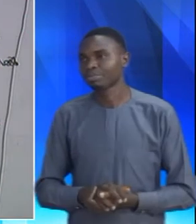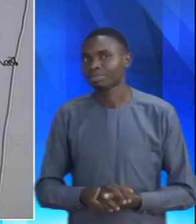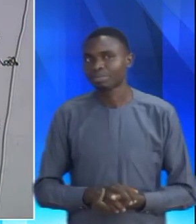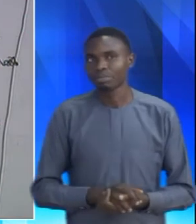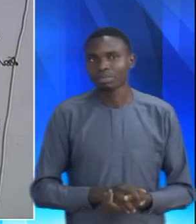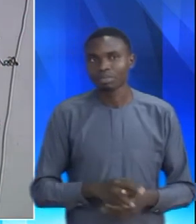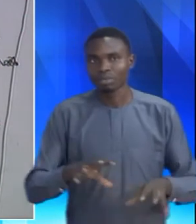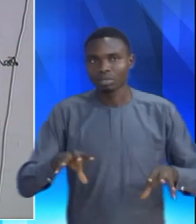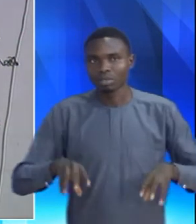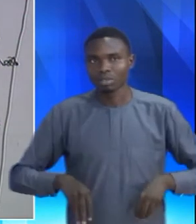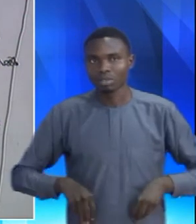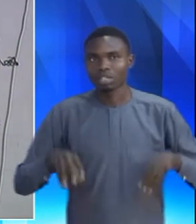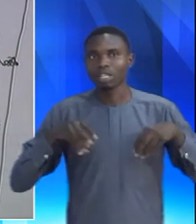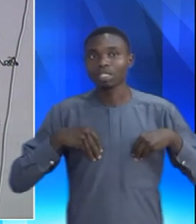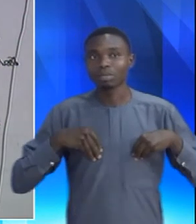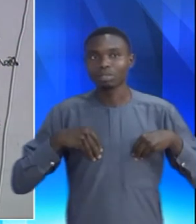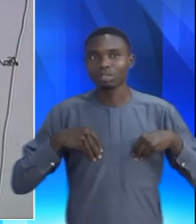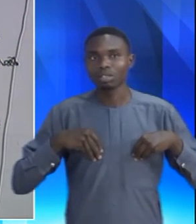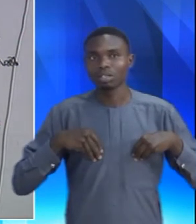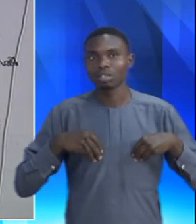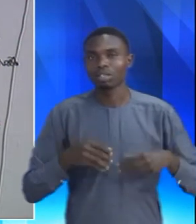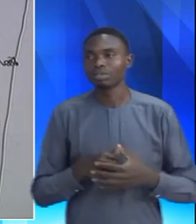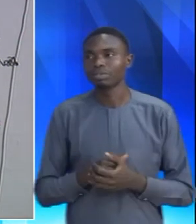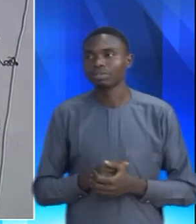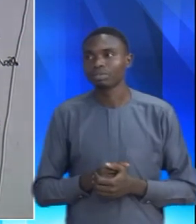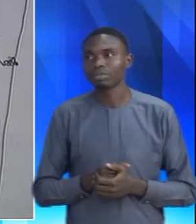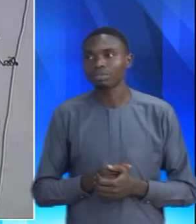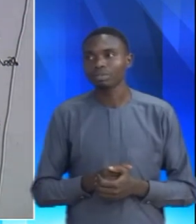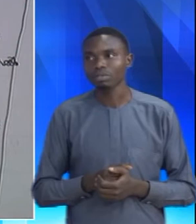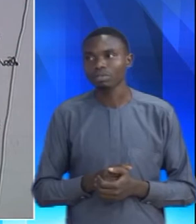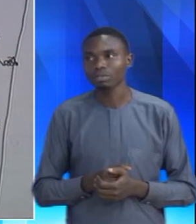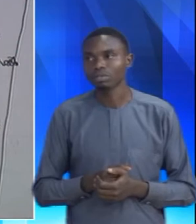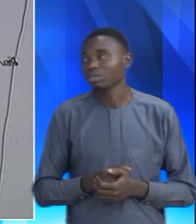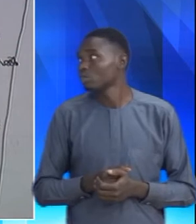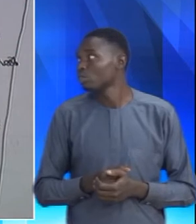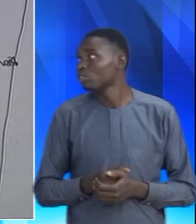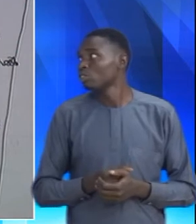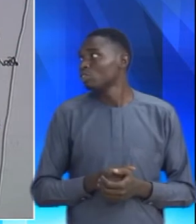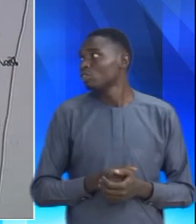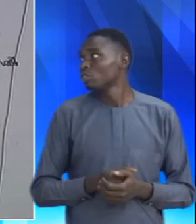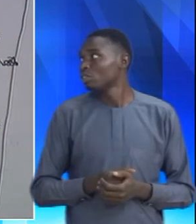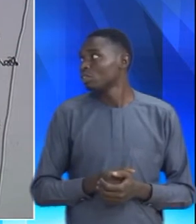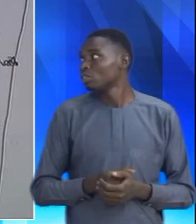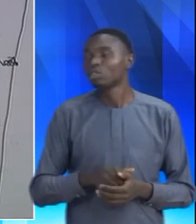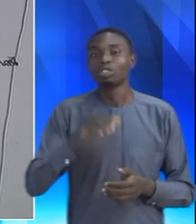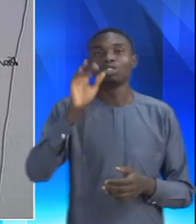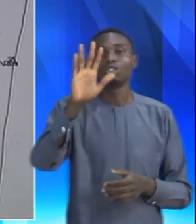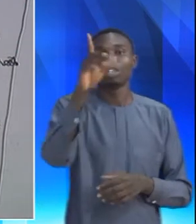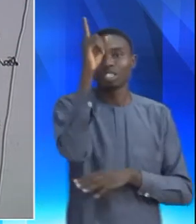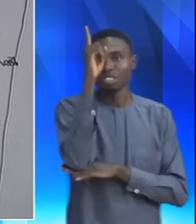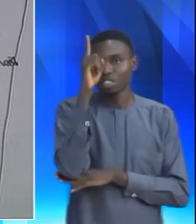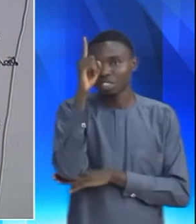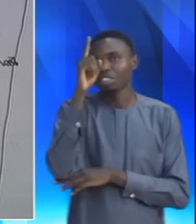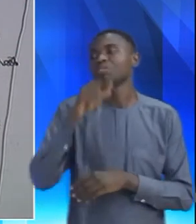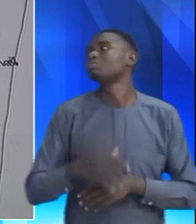second item on it is what? The date. Your date, the date is very,